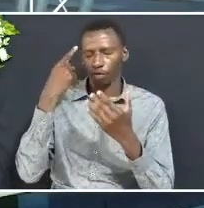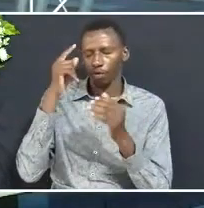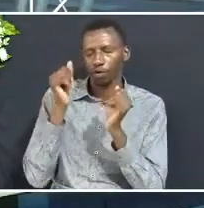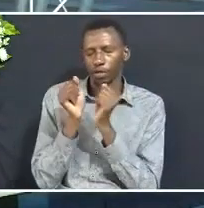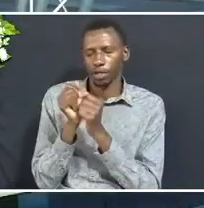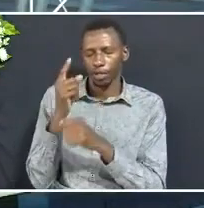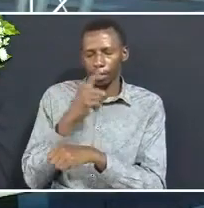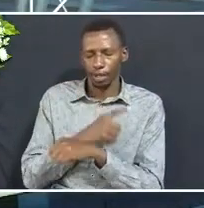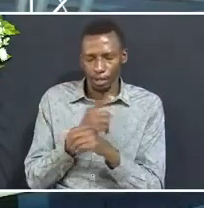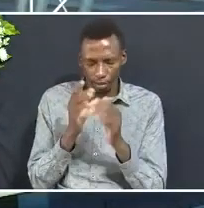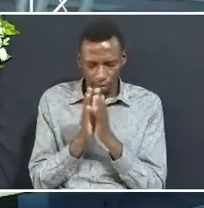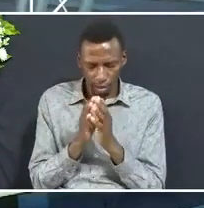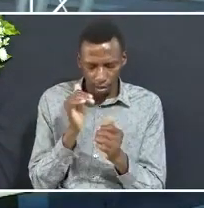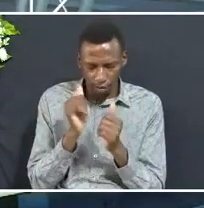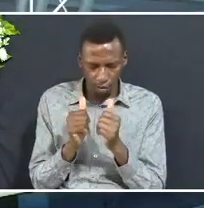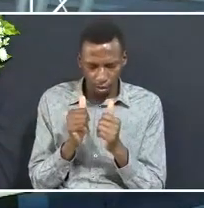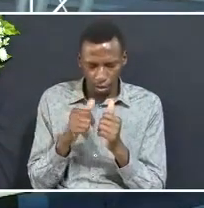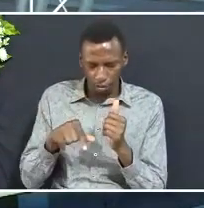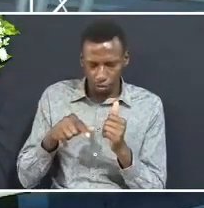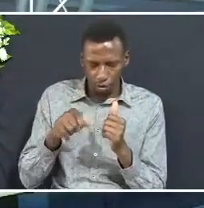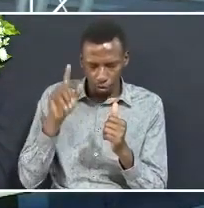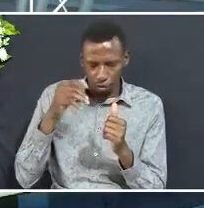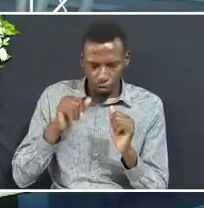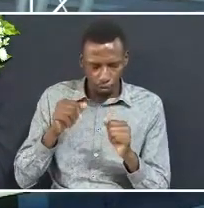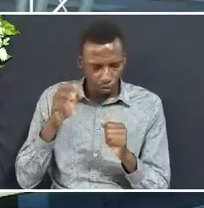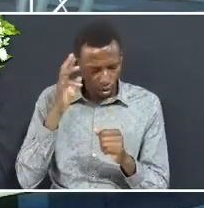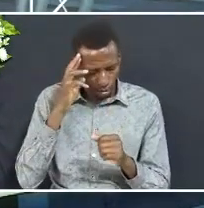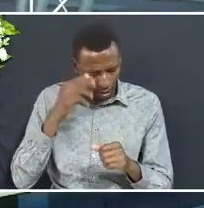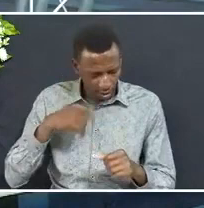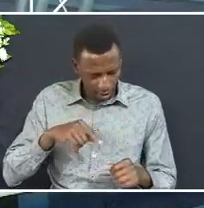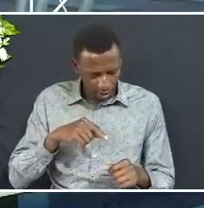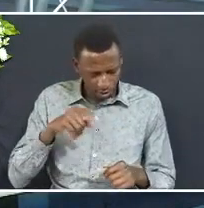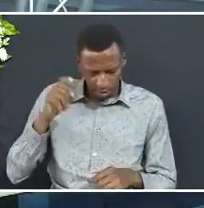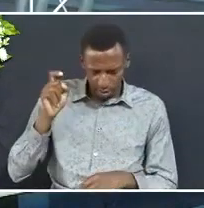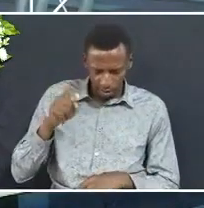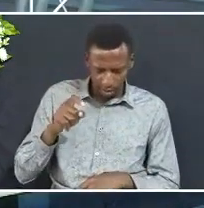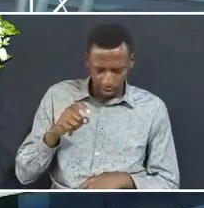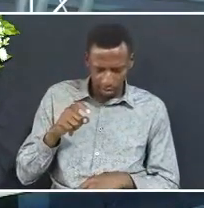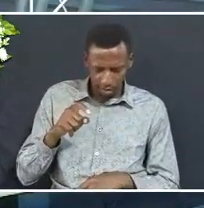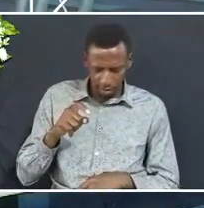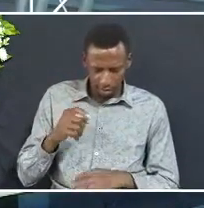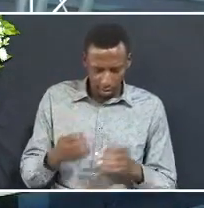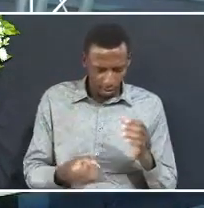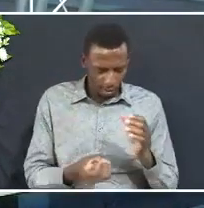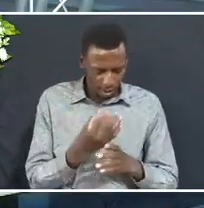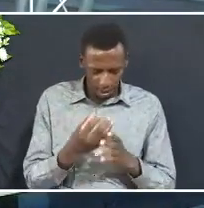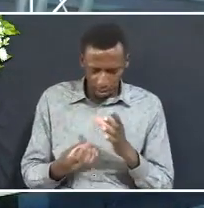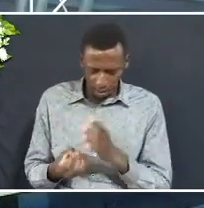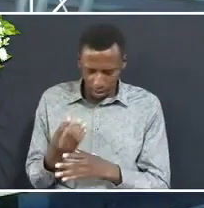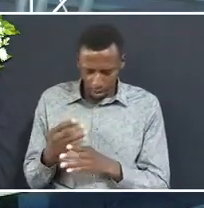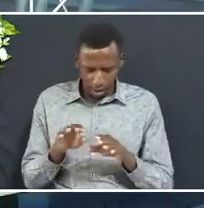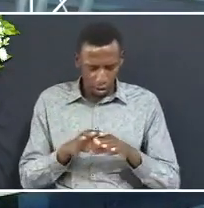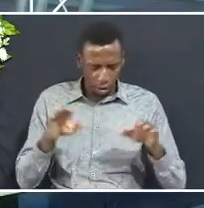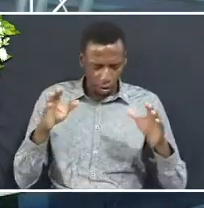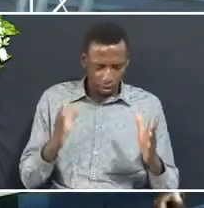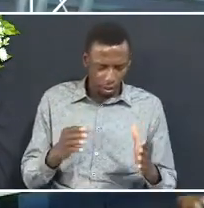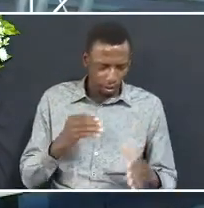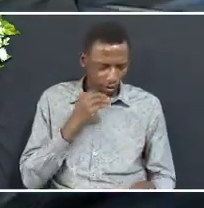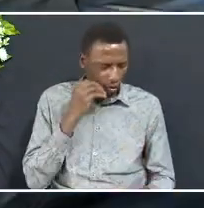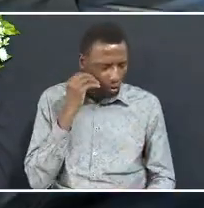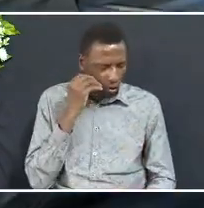of prayers that you have been able to remind us that we need to set our altars at home even before we come to